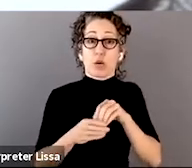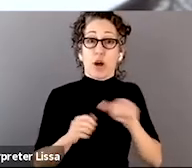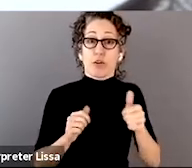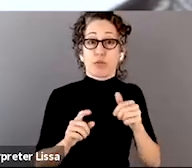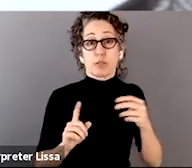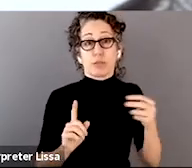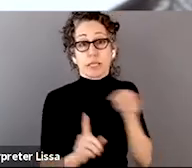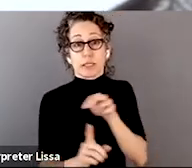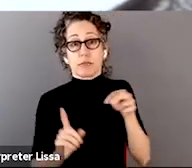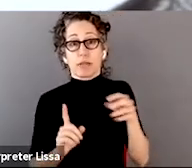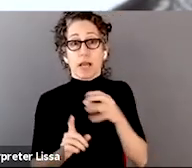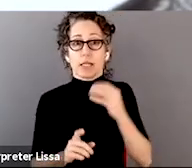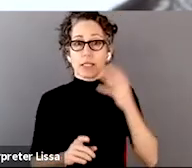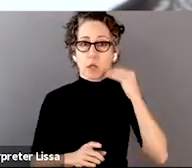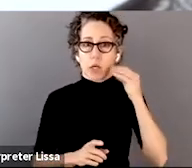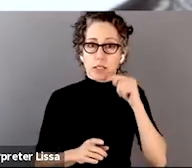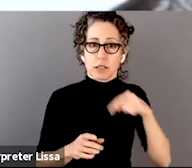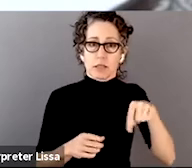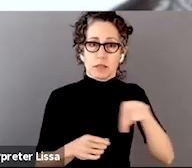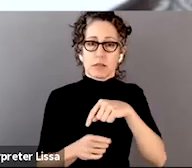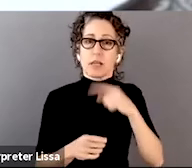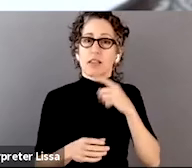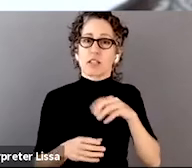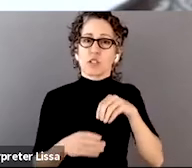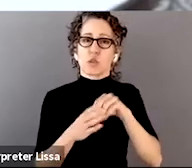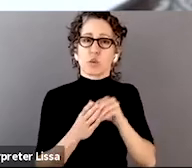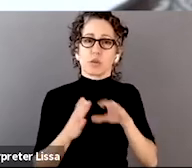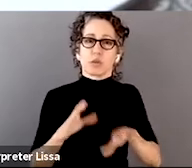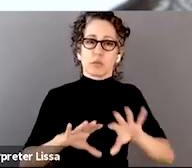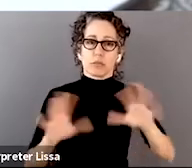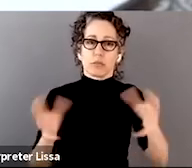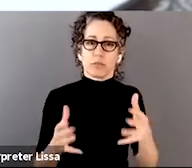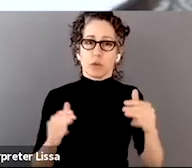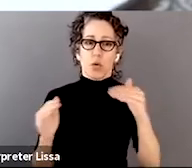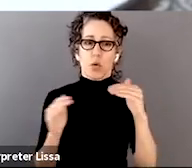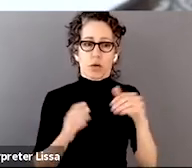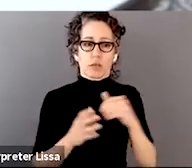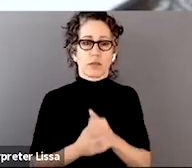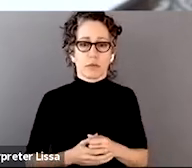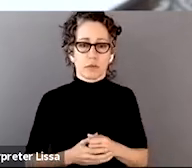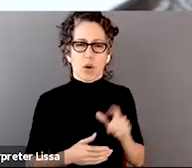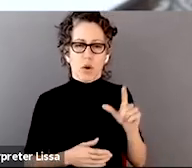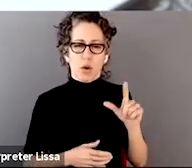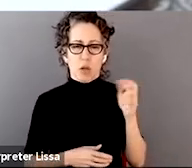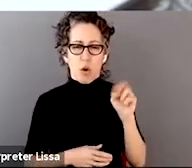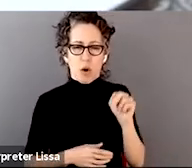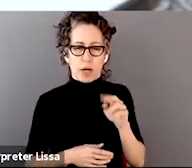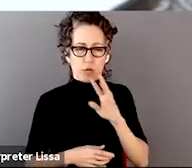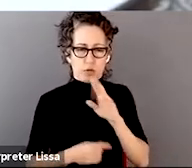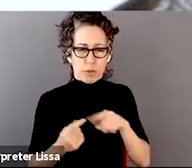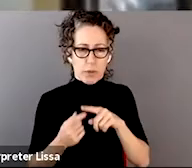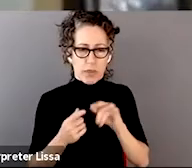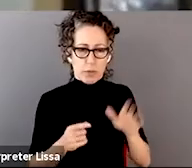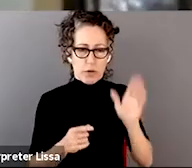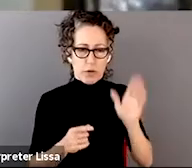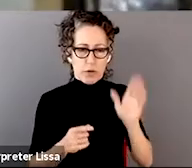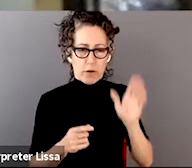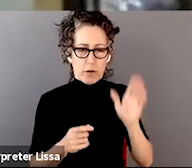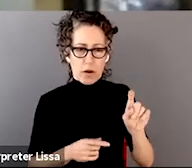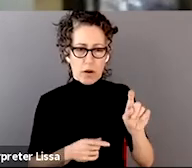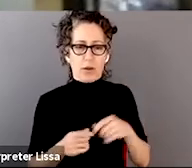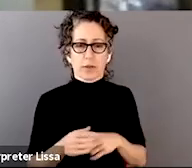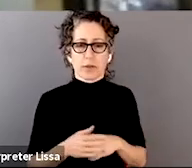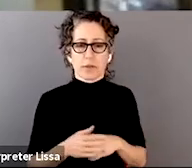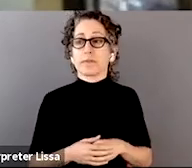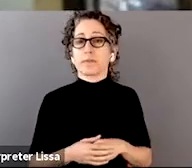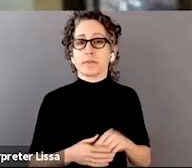student body. And I think that one's probably directed to Lauren, who talked about expanding the scope of what counts. Sure. I mean,